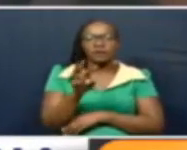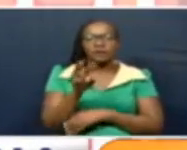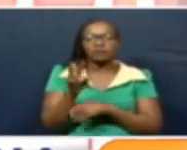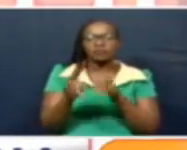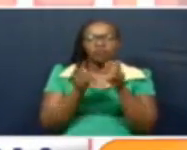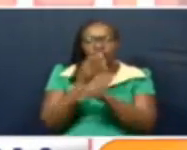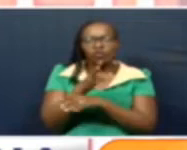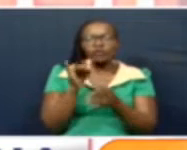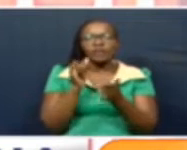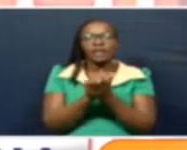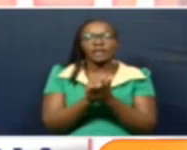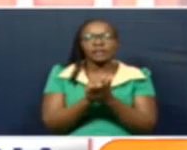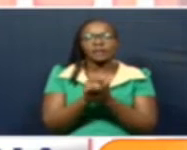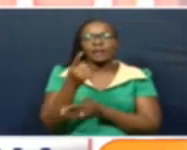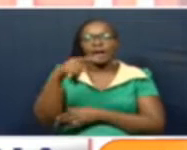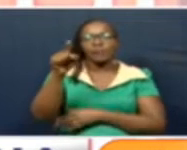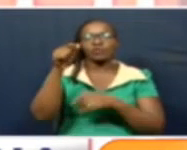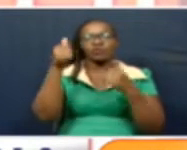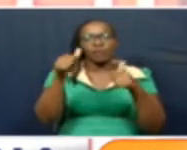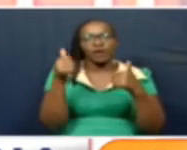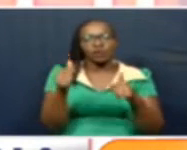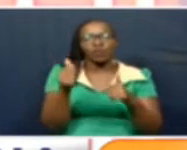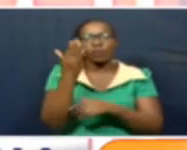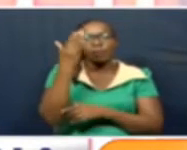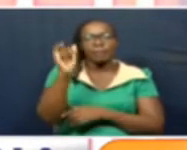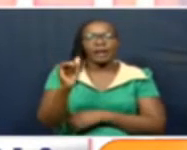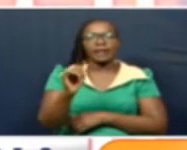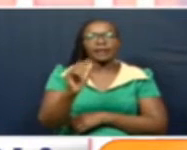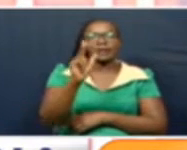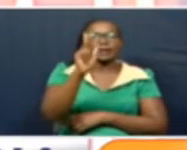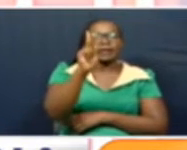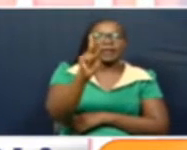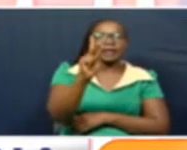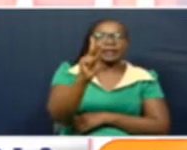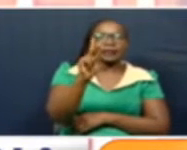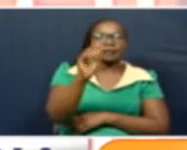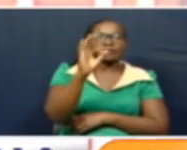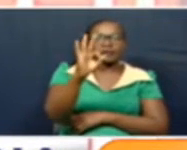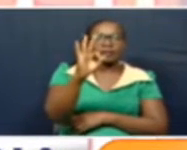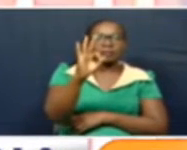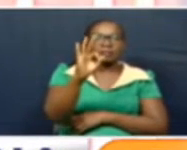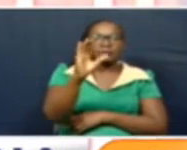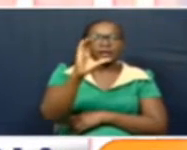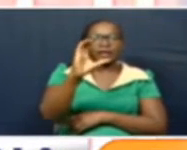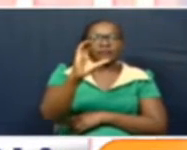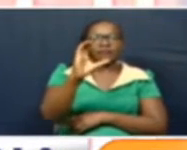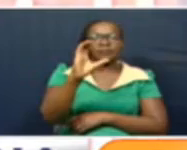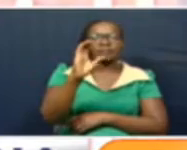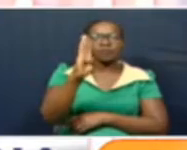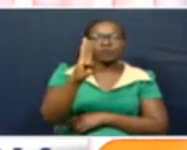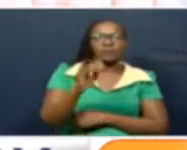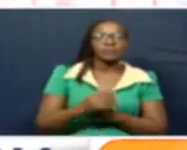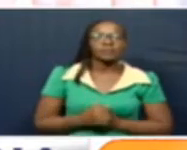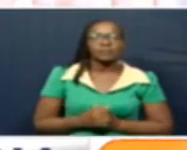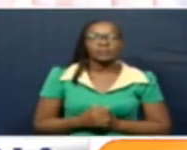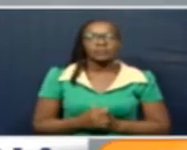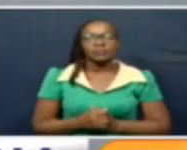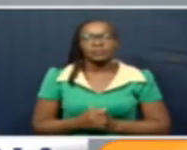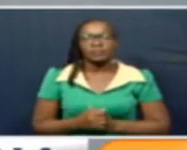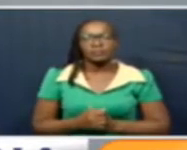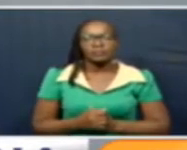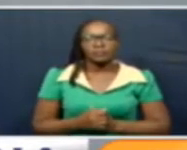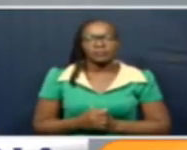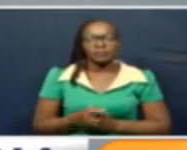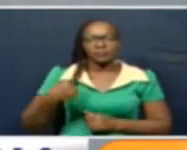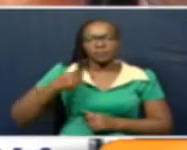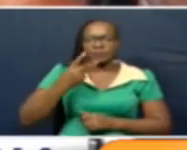have not been sanctioned by the Kenya Films Classification Board. We